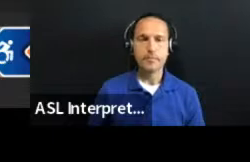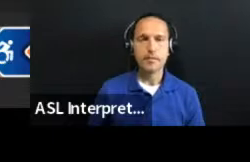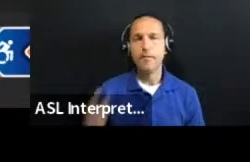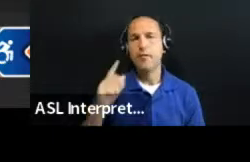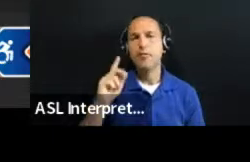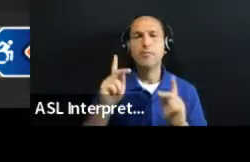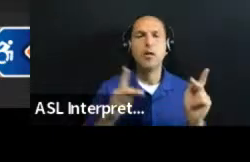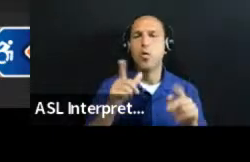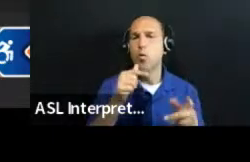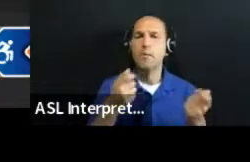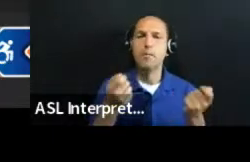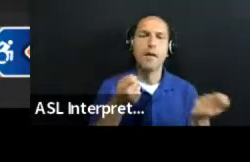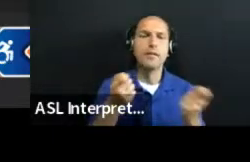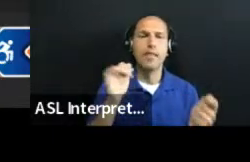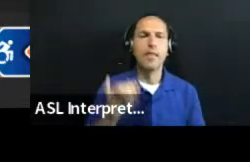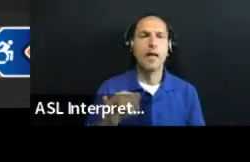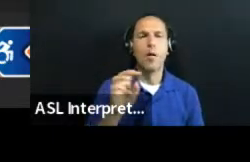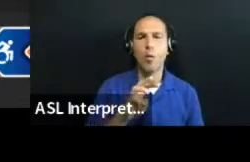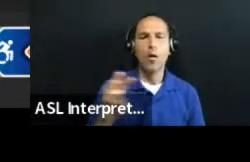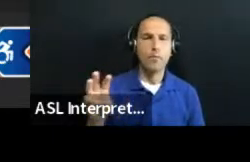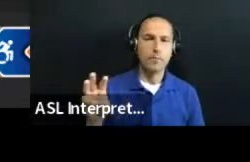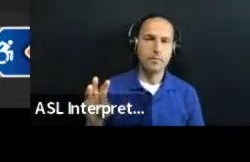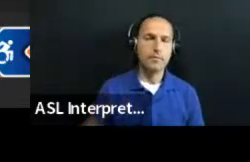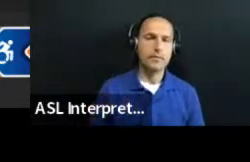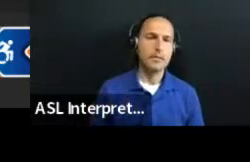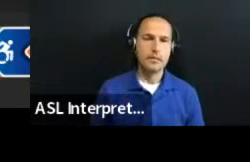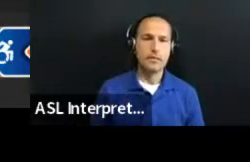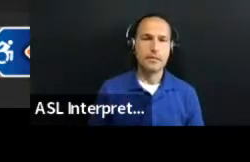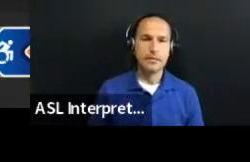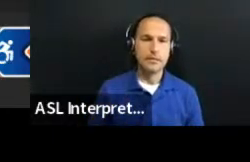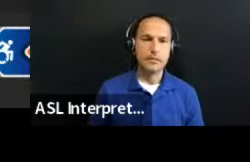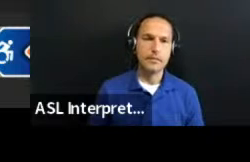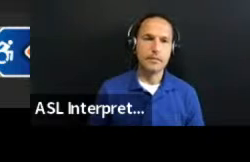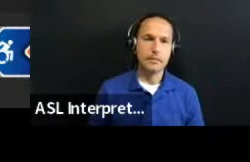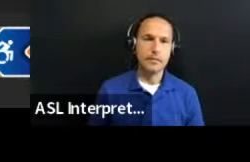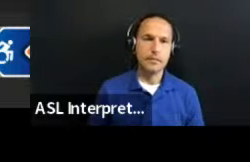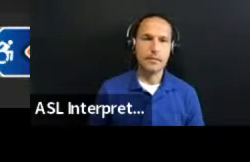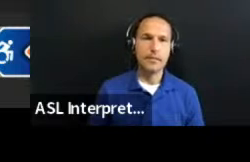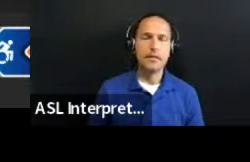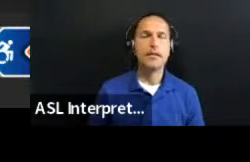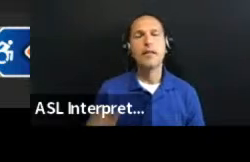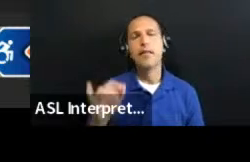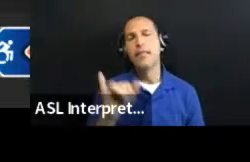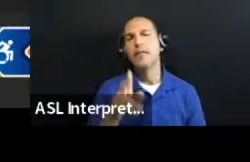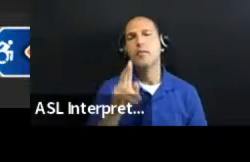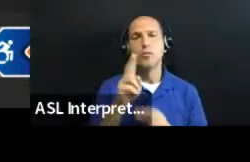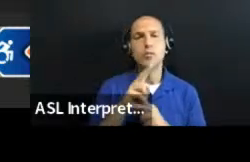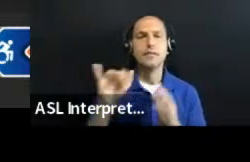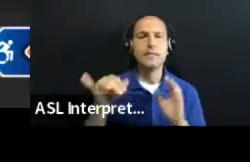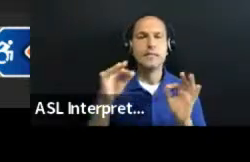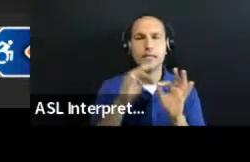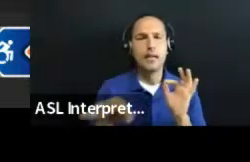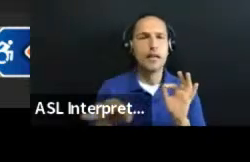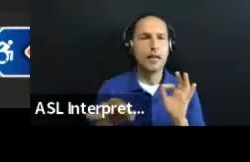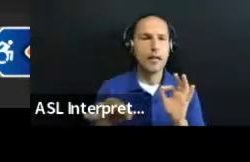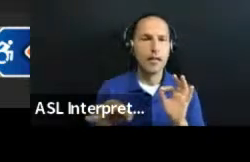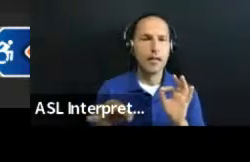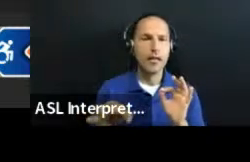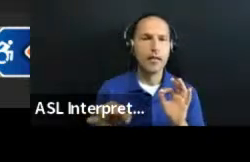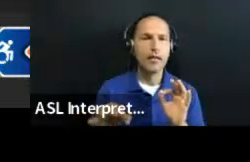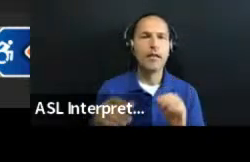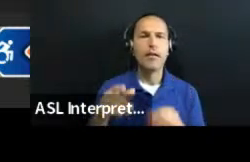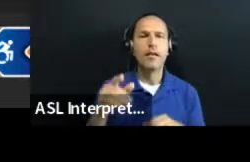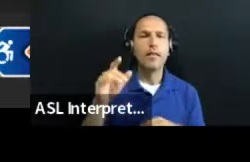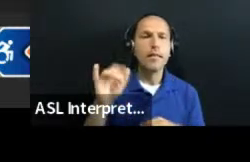people managing those web pages. So basically, this uses a simple AJAX call for a